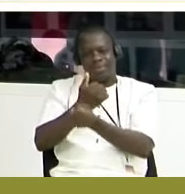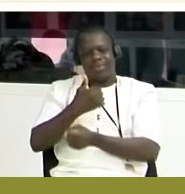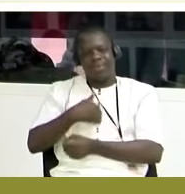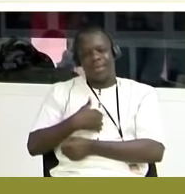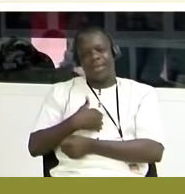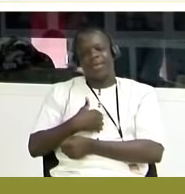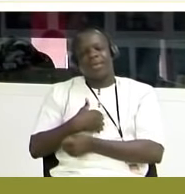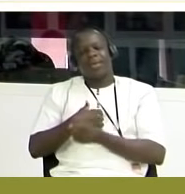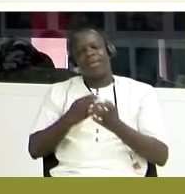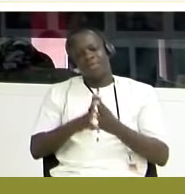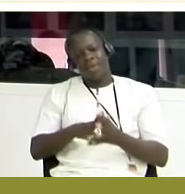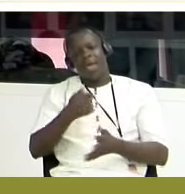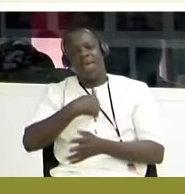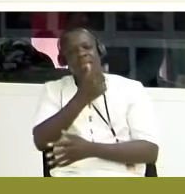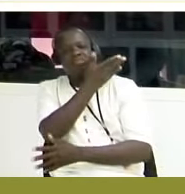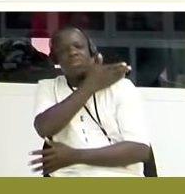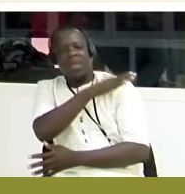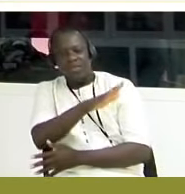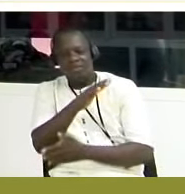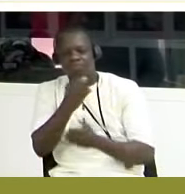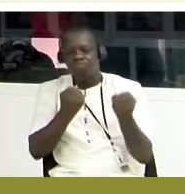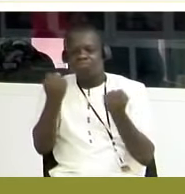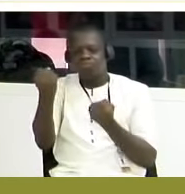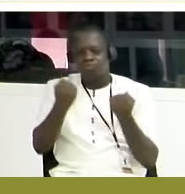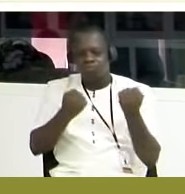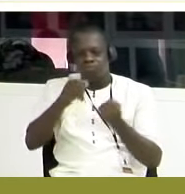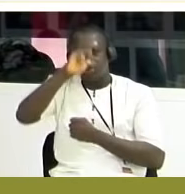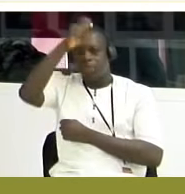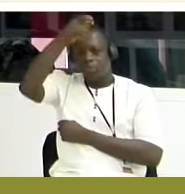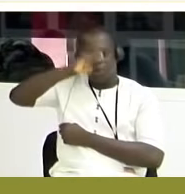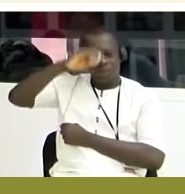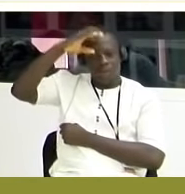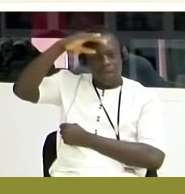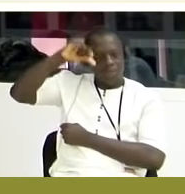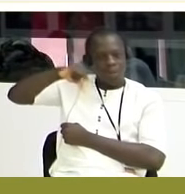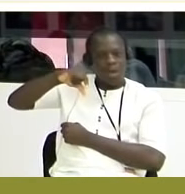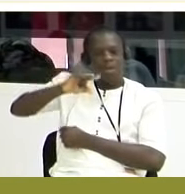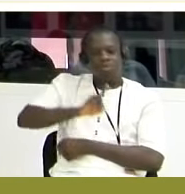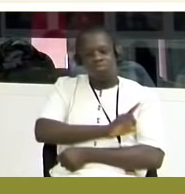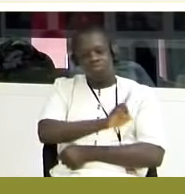I left the car at the police headquarters and we went. They drove